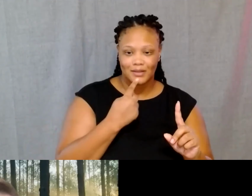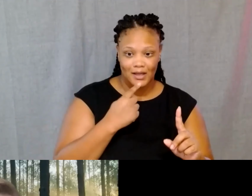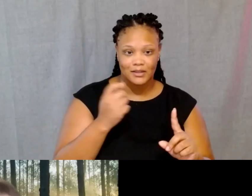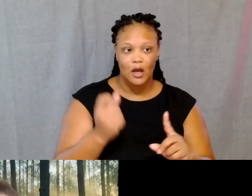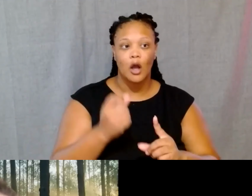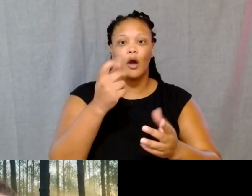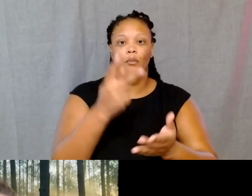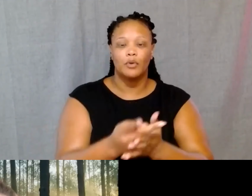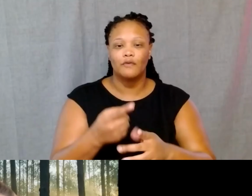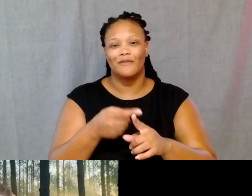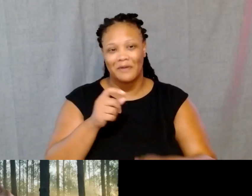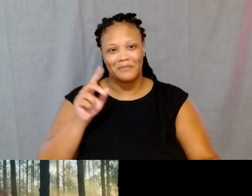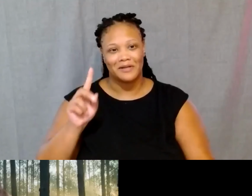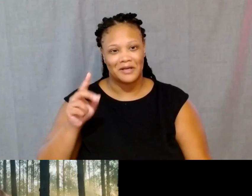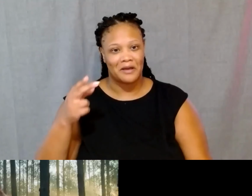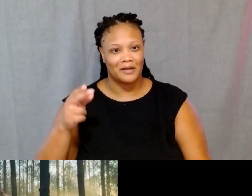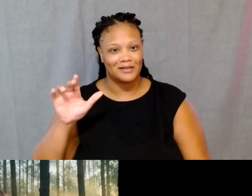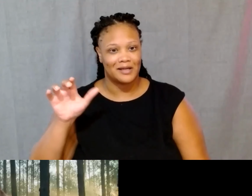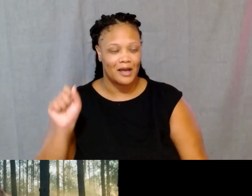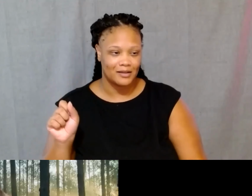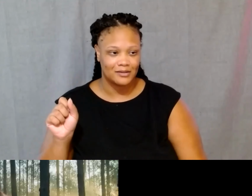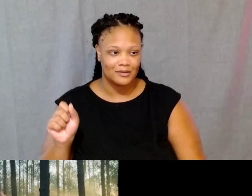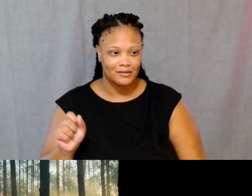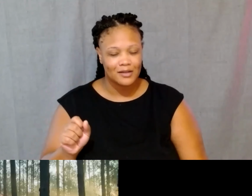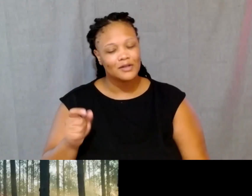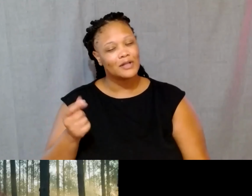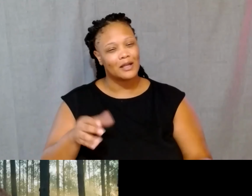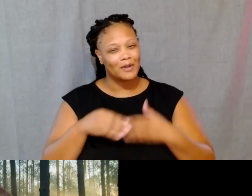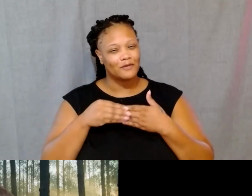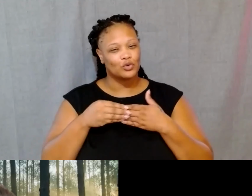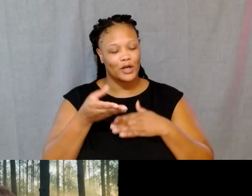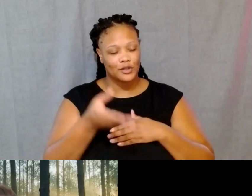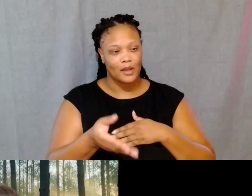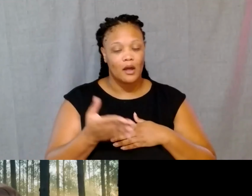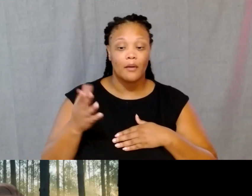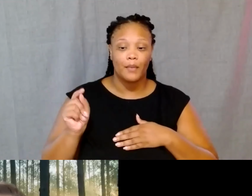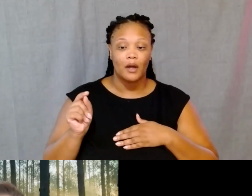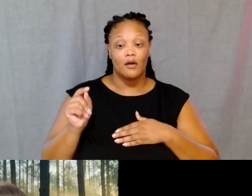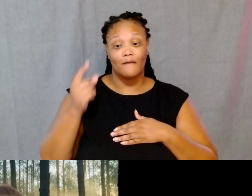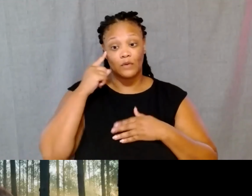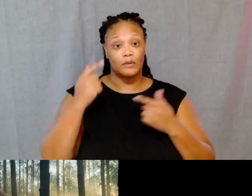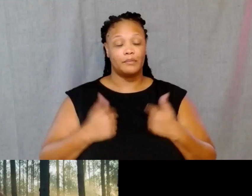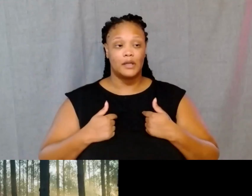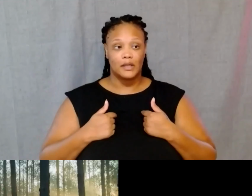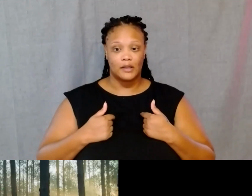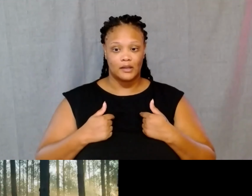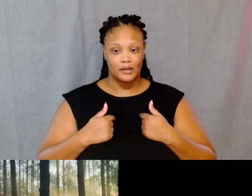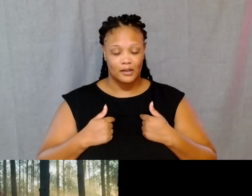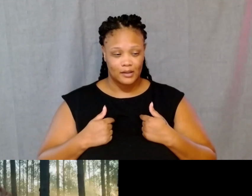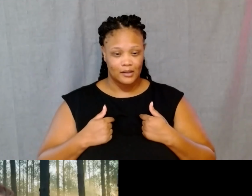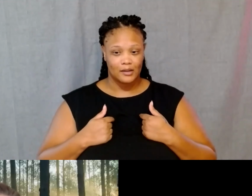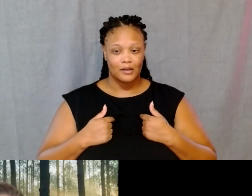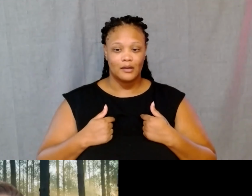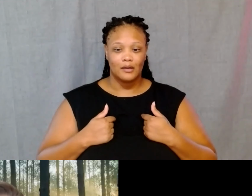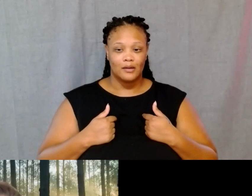by DHCS. So there's that kind of level of discretion there. But I think for me, kind of falling in that bucket of evaluating